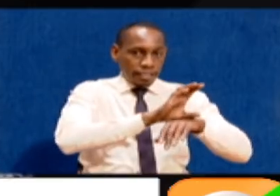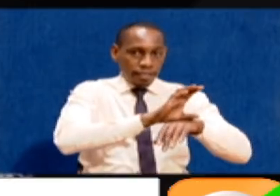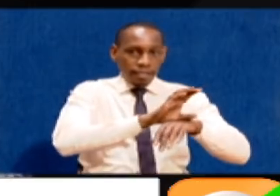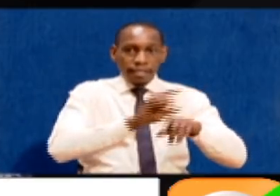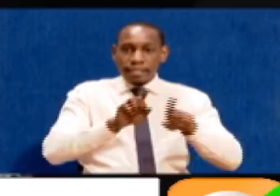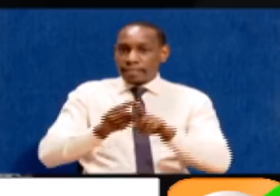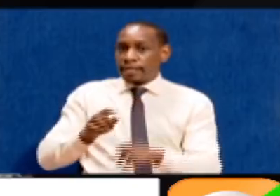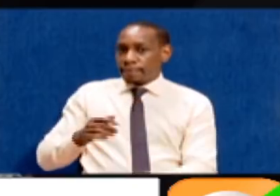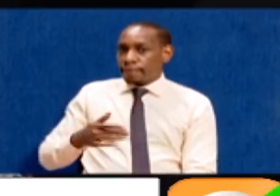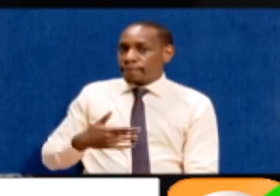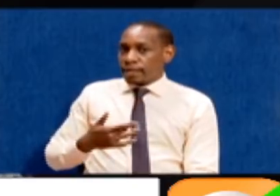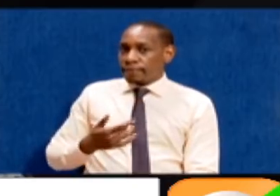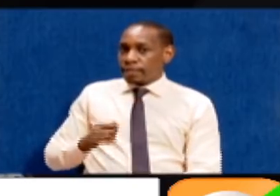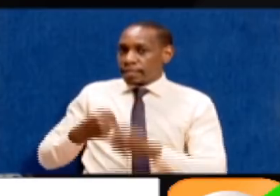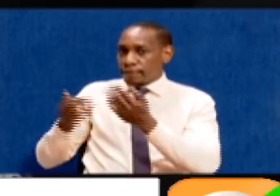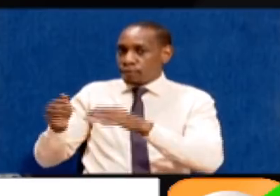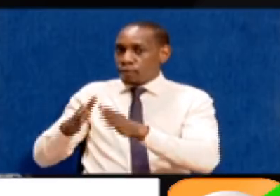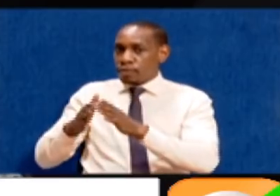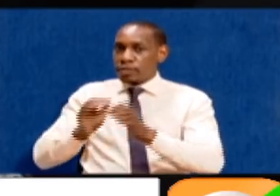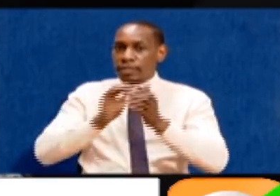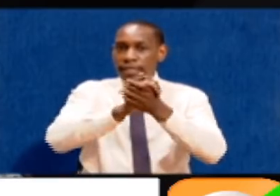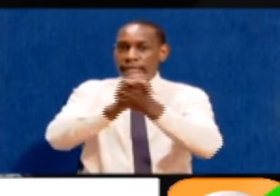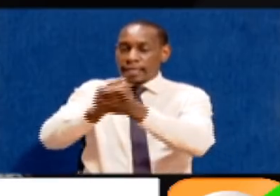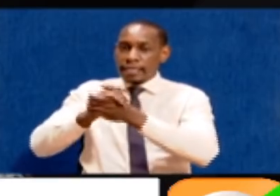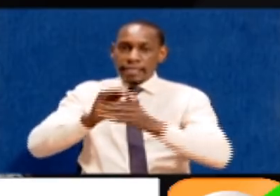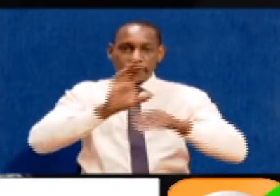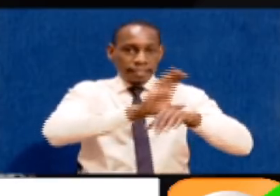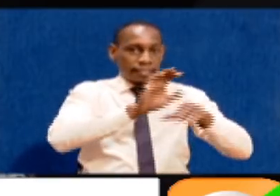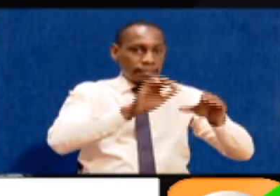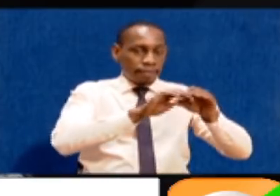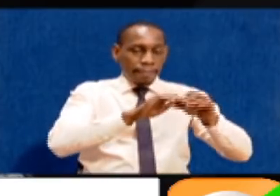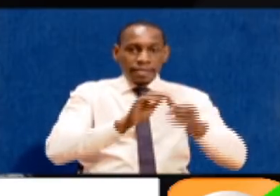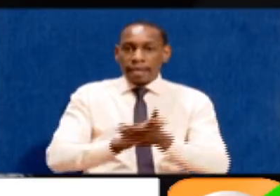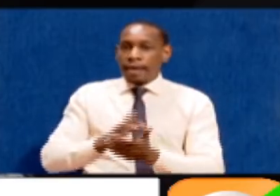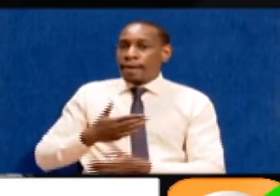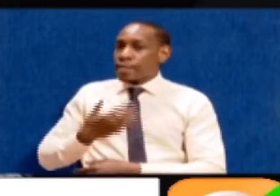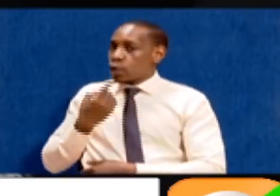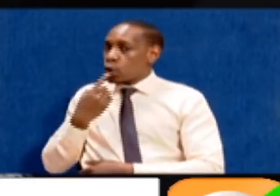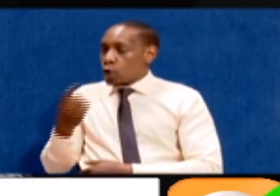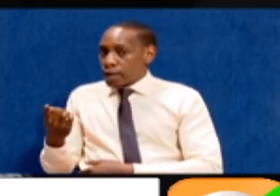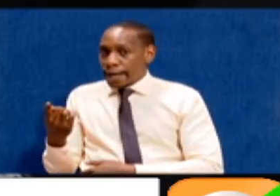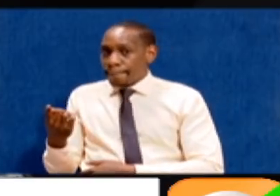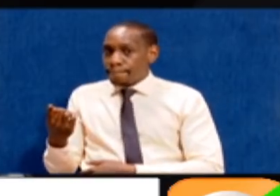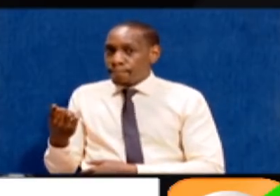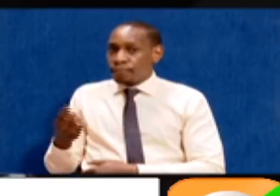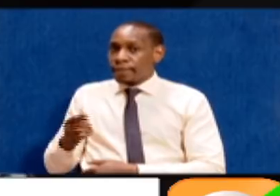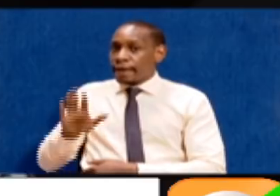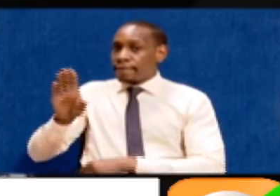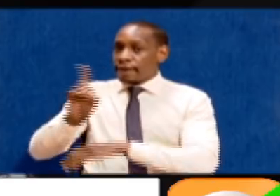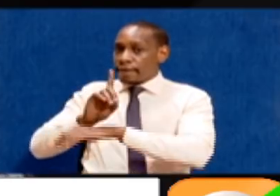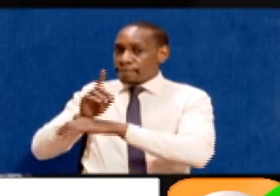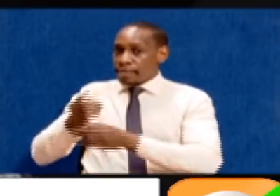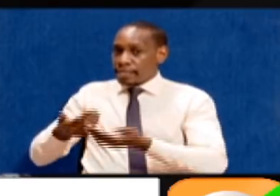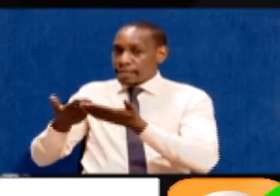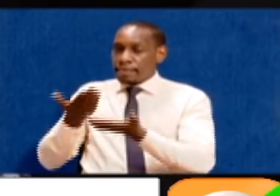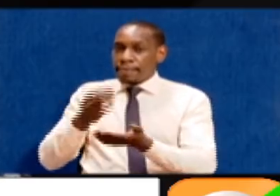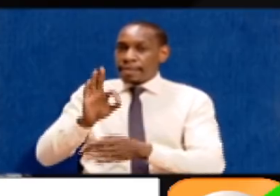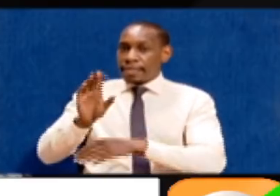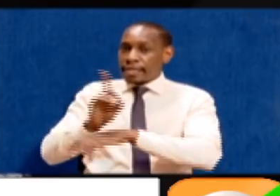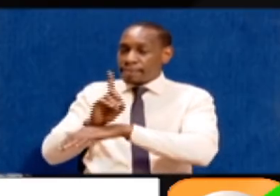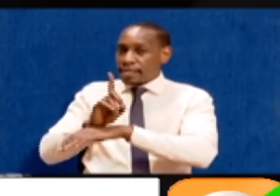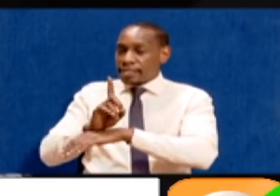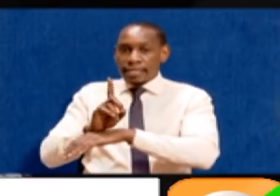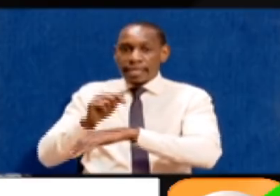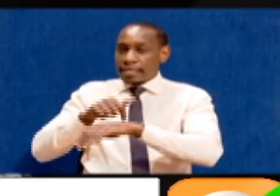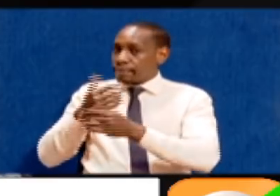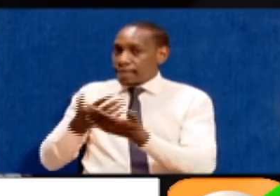congregation, and I feel I need to give them opportunity to greet the congregation, I will instruct them, I'm giving you 5 minutes or 3 minutes